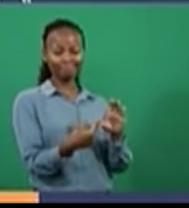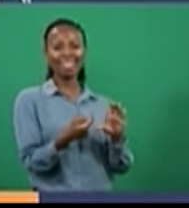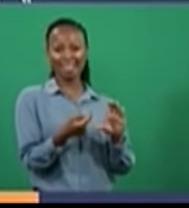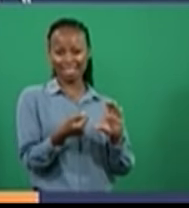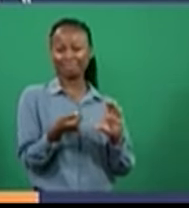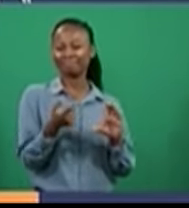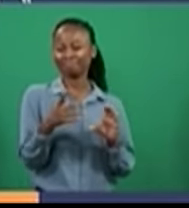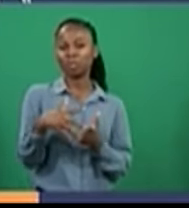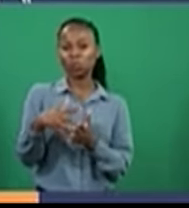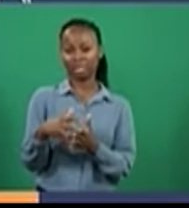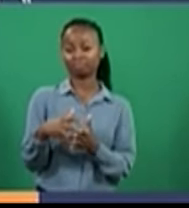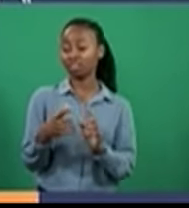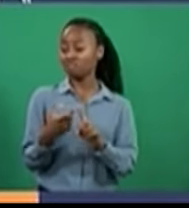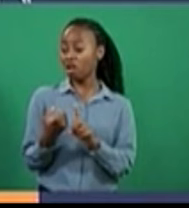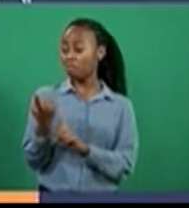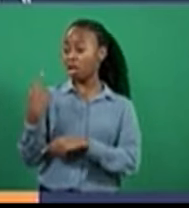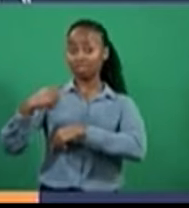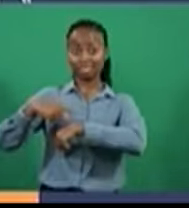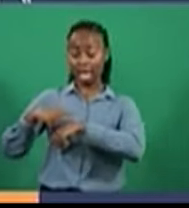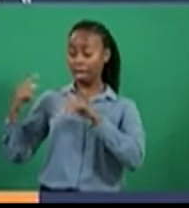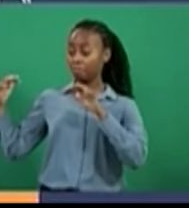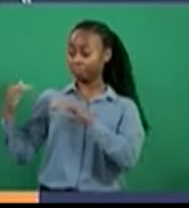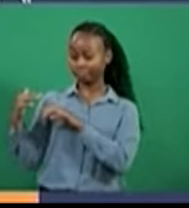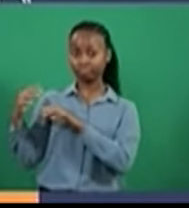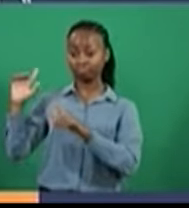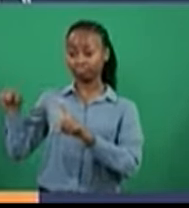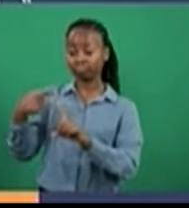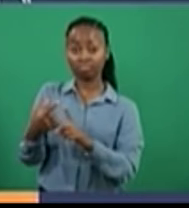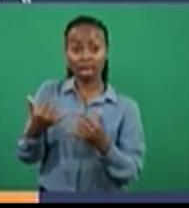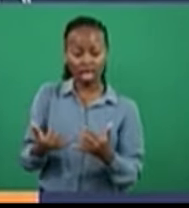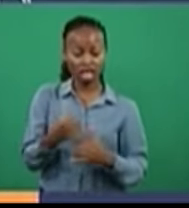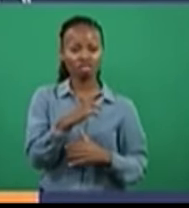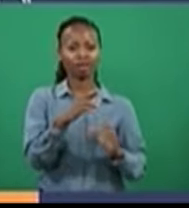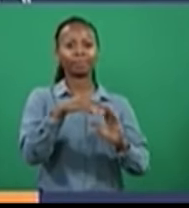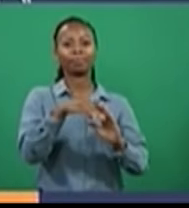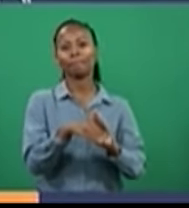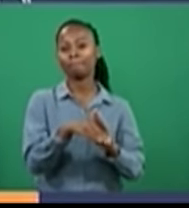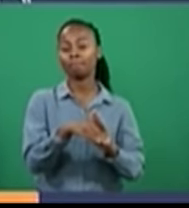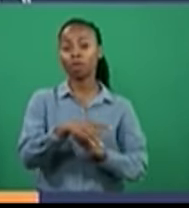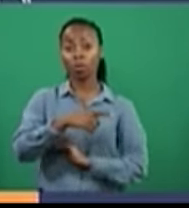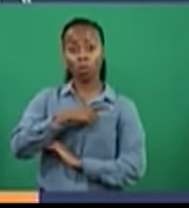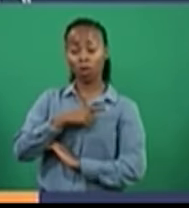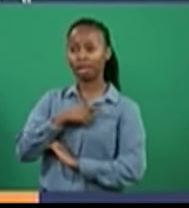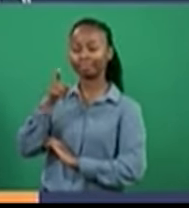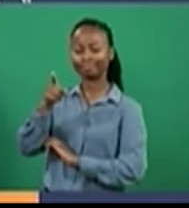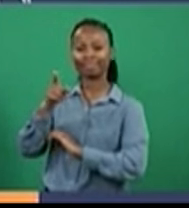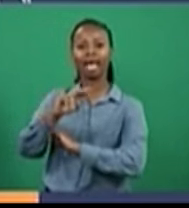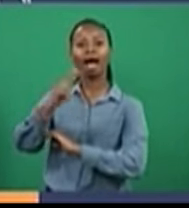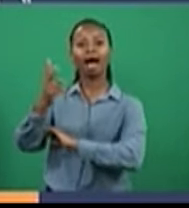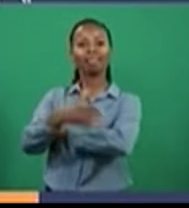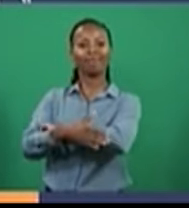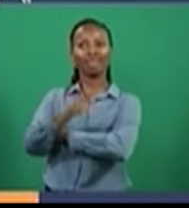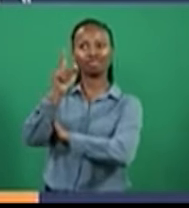meeting. This is partly due to interest rates in the major advanced economies